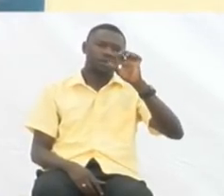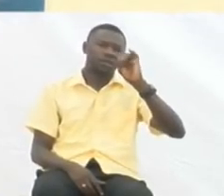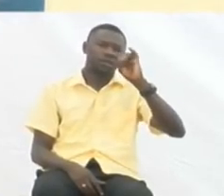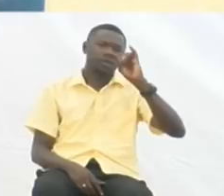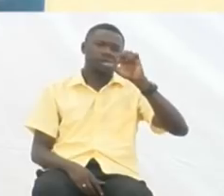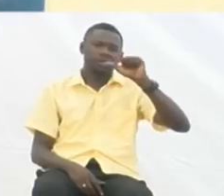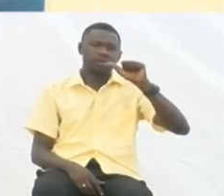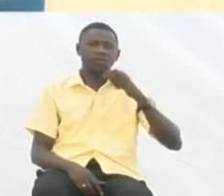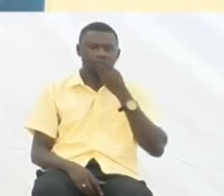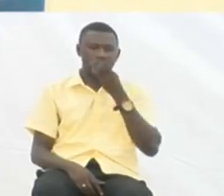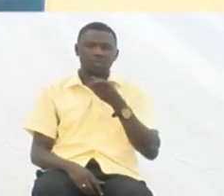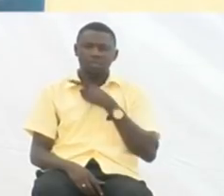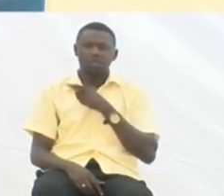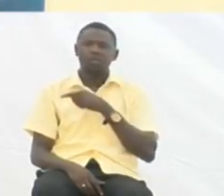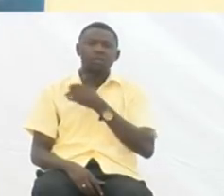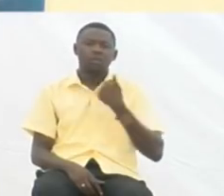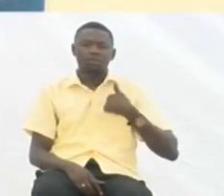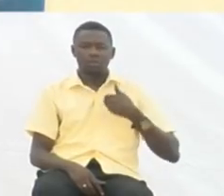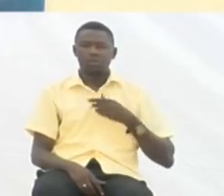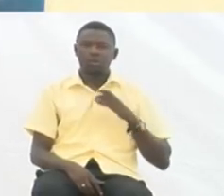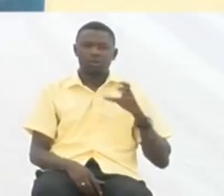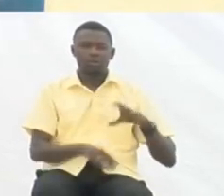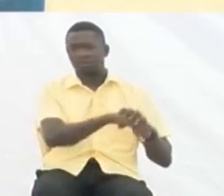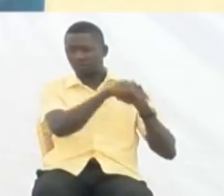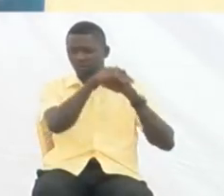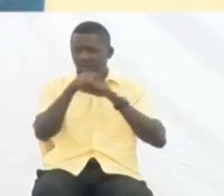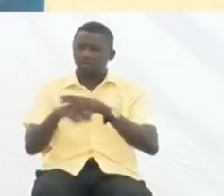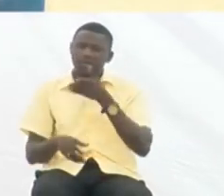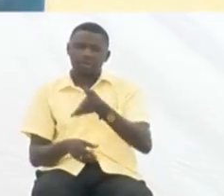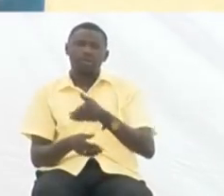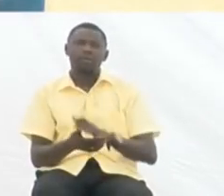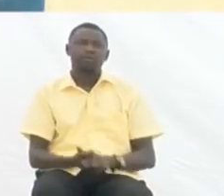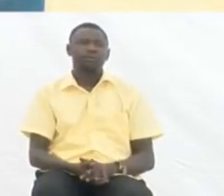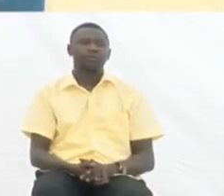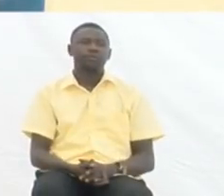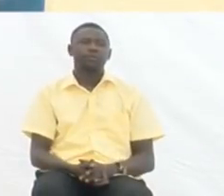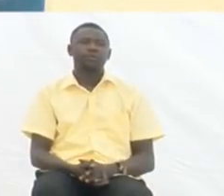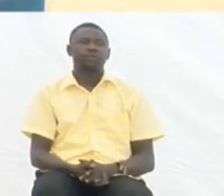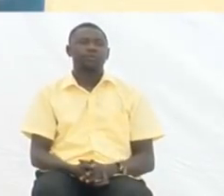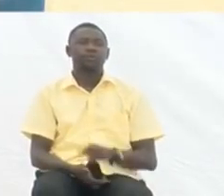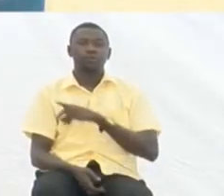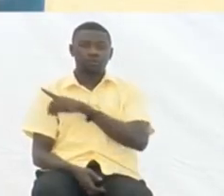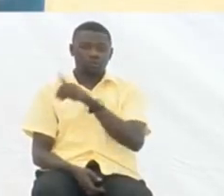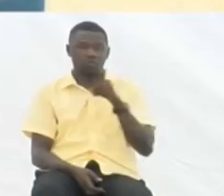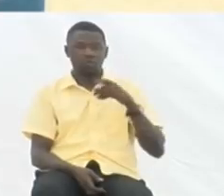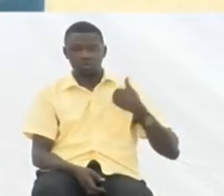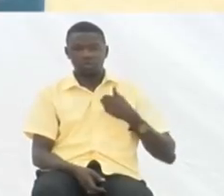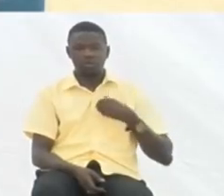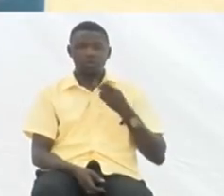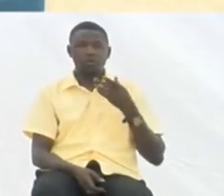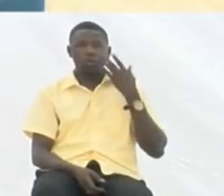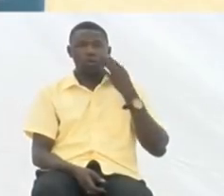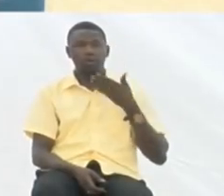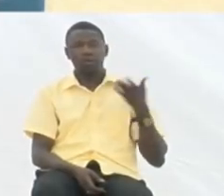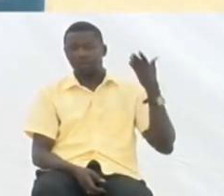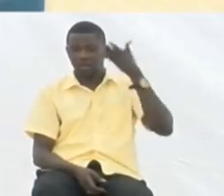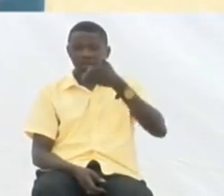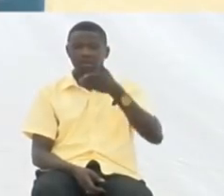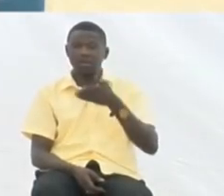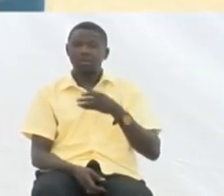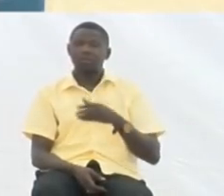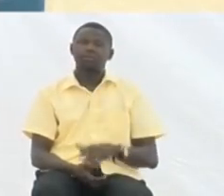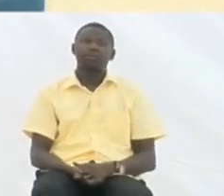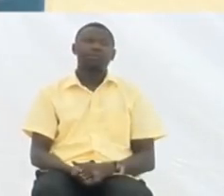and he brought them here. Those strangers, when they were hosted down,